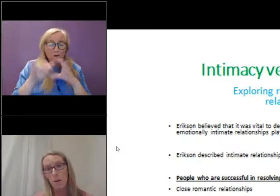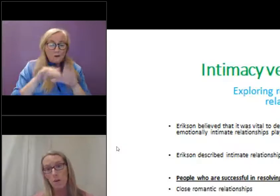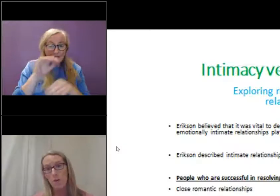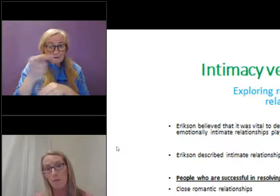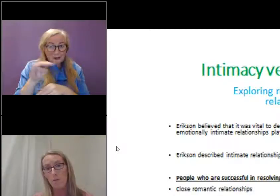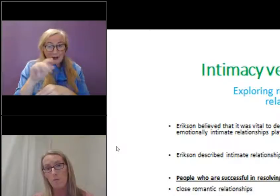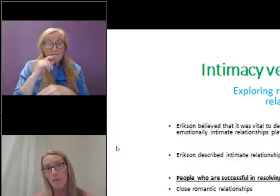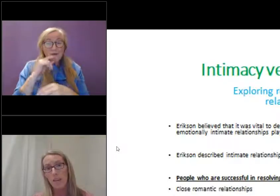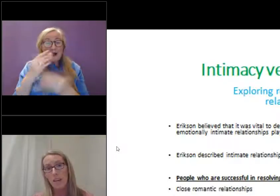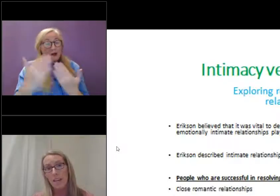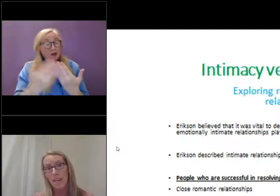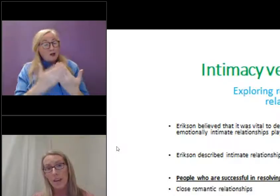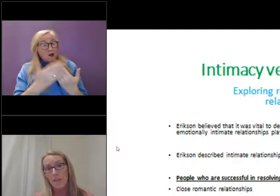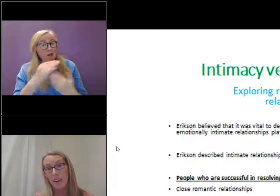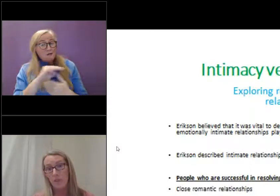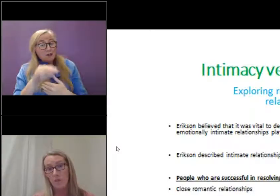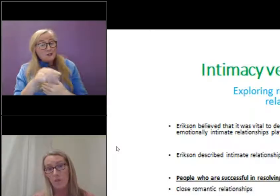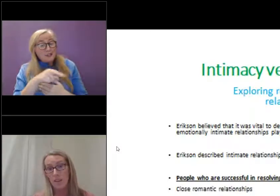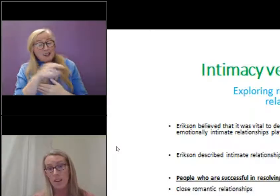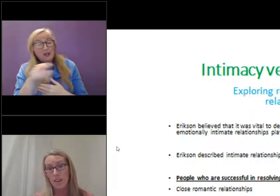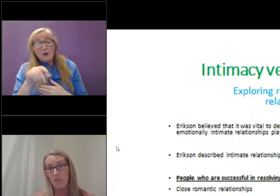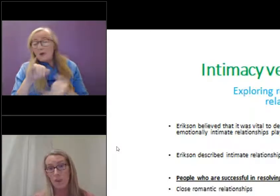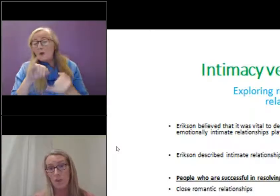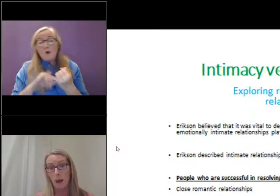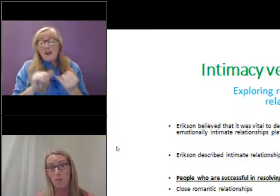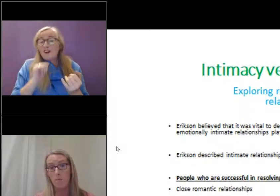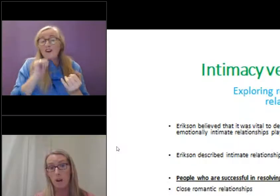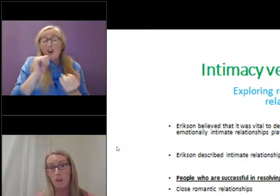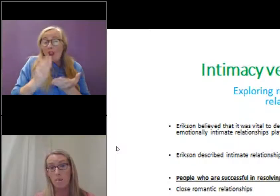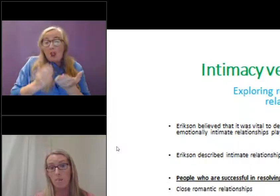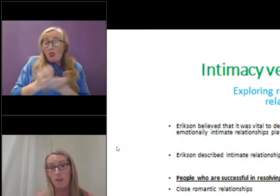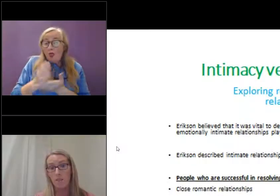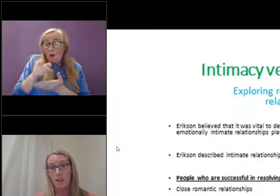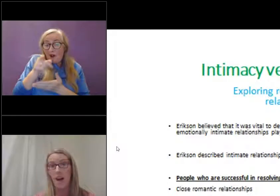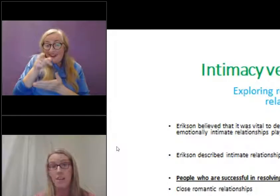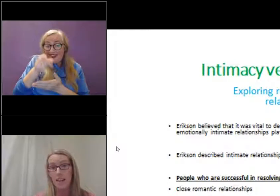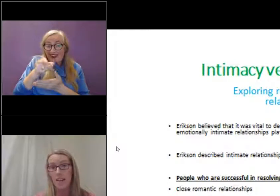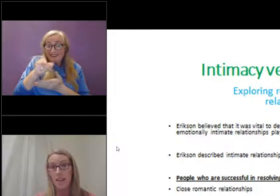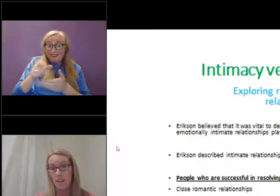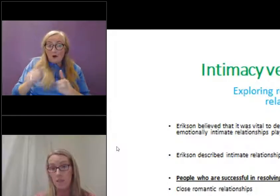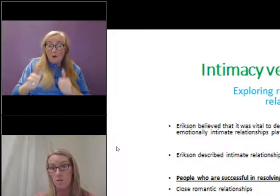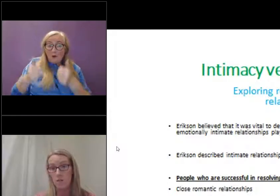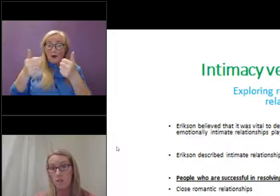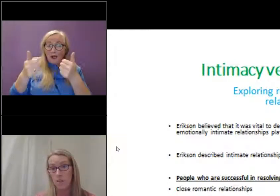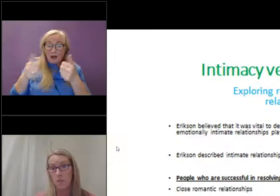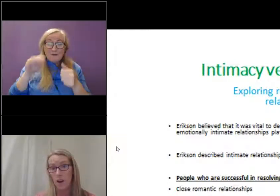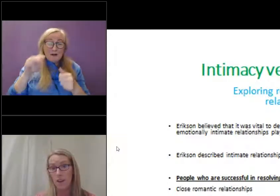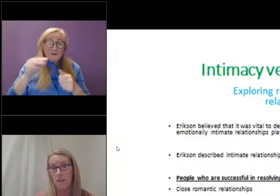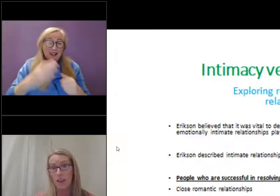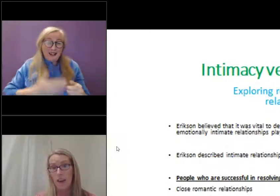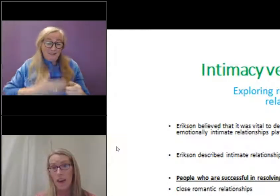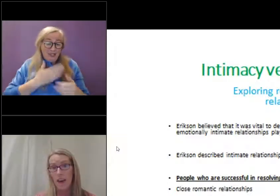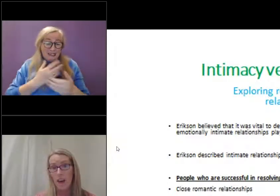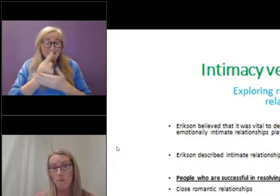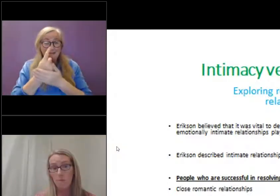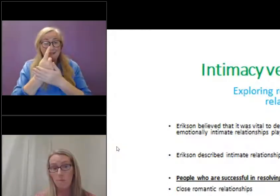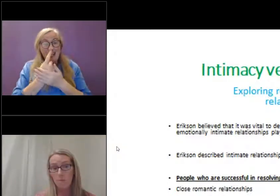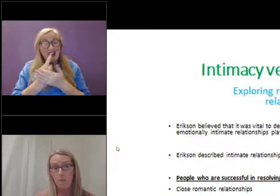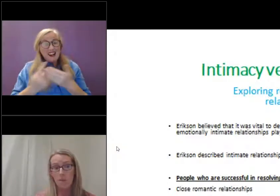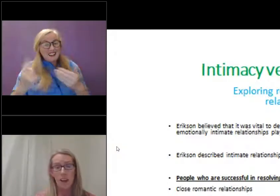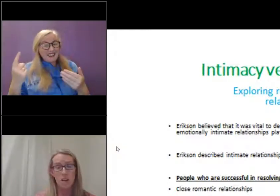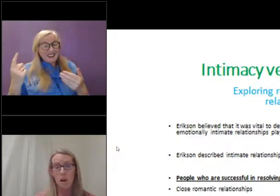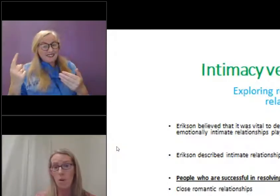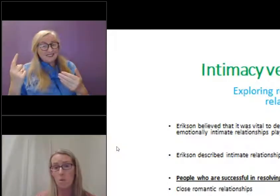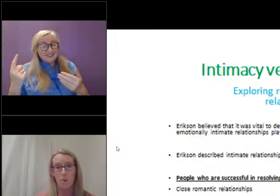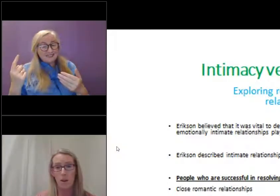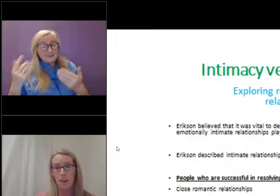young people maybe who don't navigate through this very well might feel isolated in some ways.